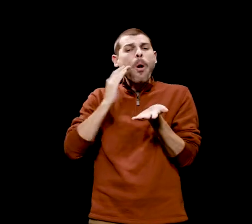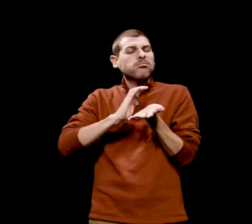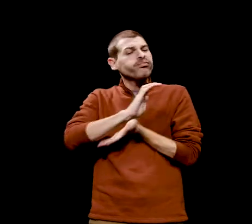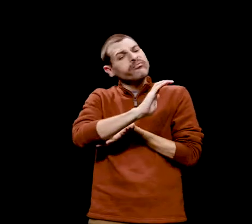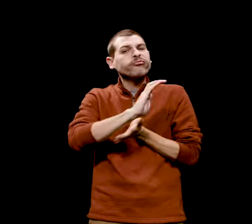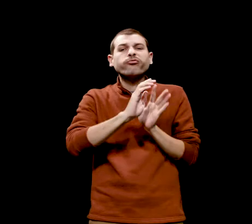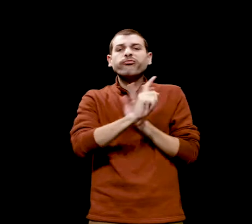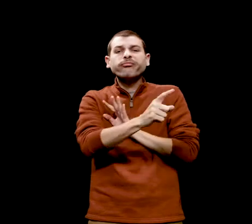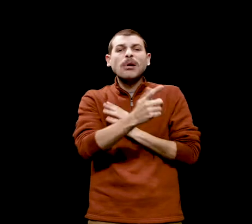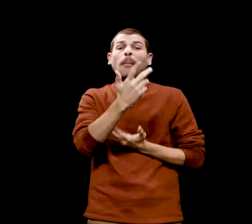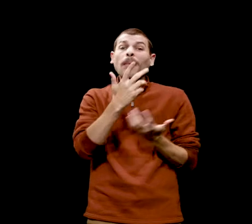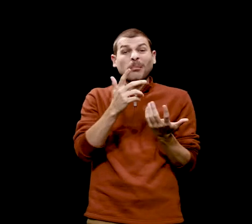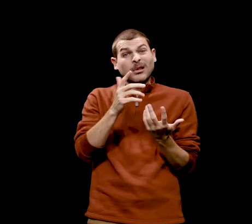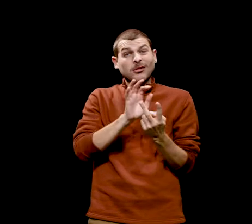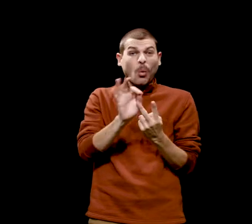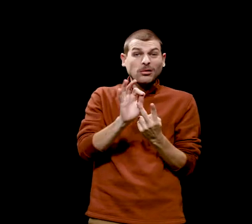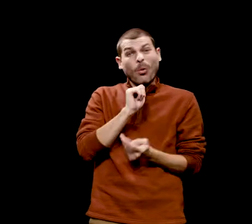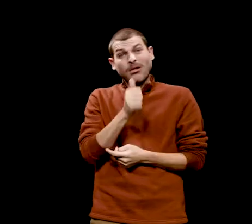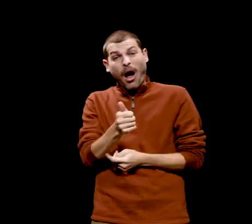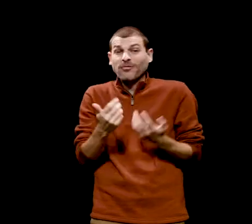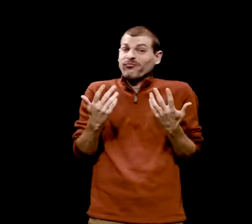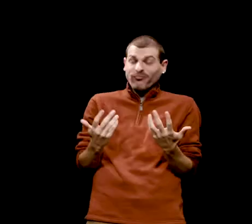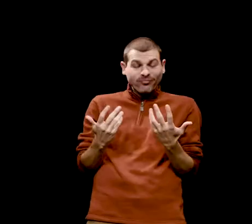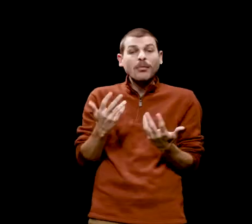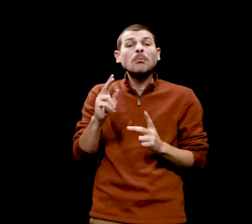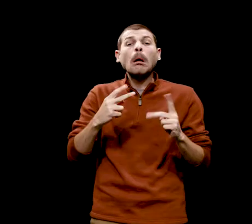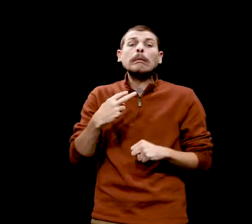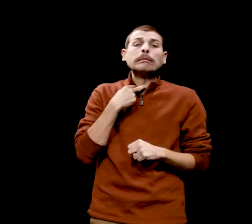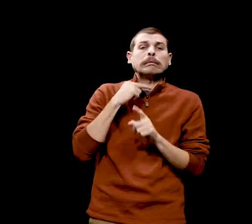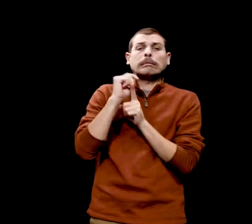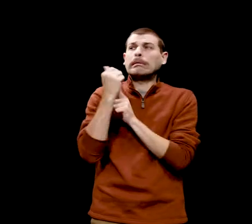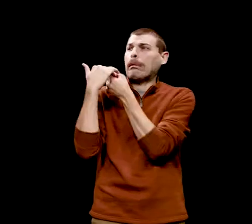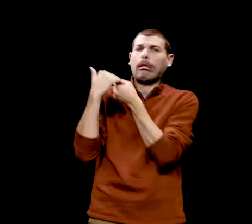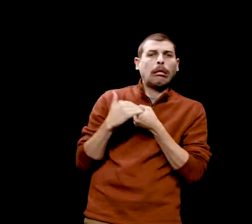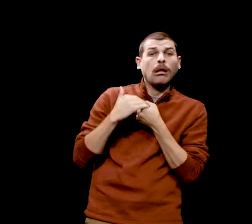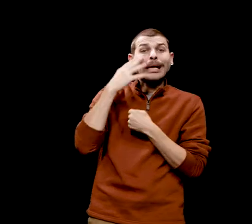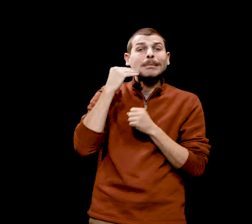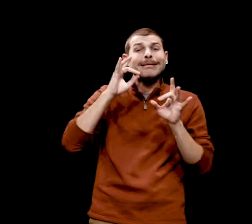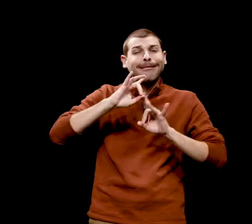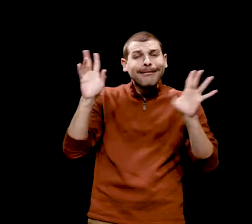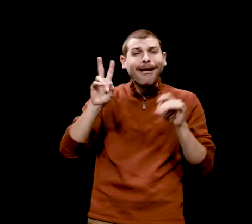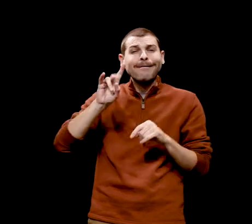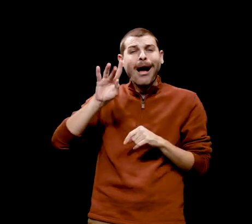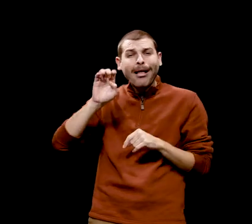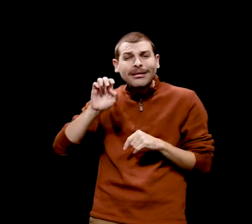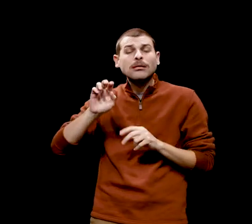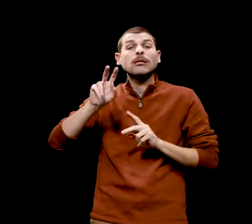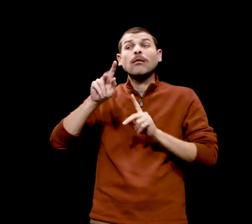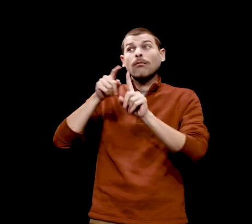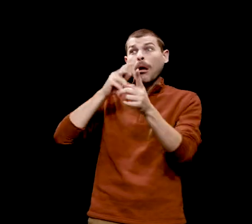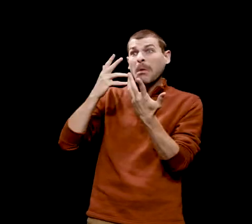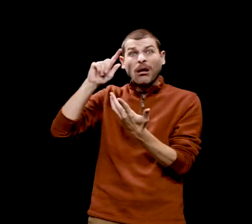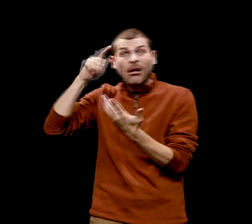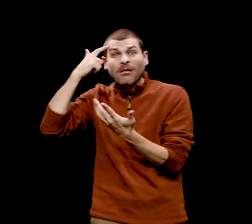whether by choice or circumstance, to all survivors and victims of violence, to victims of state-sanctioned violence and